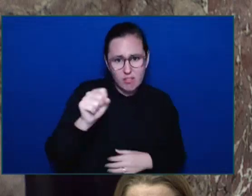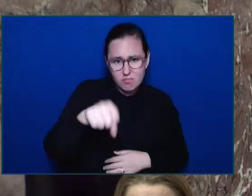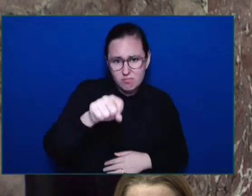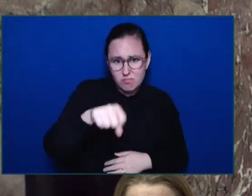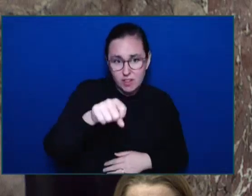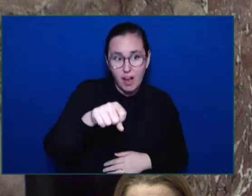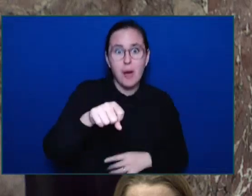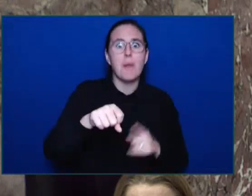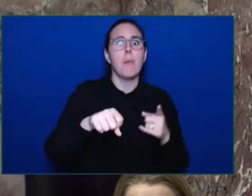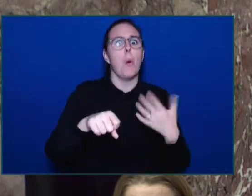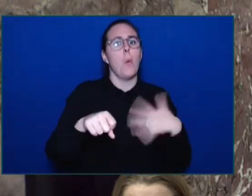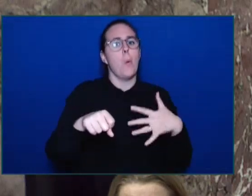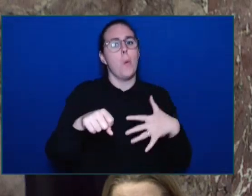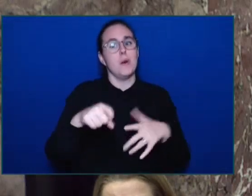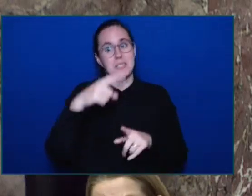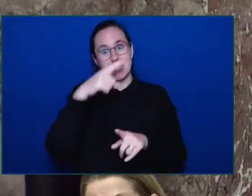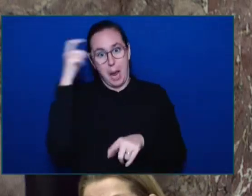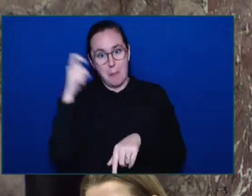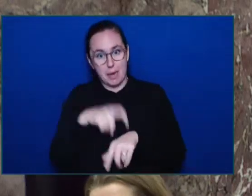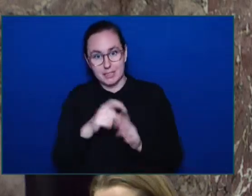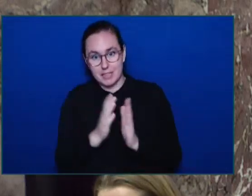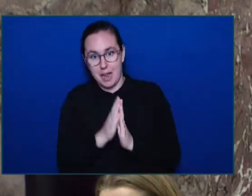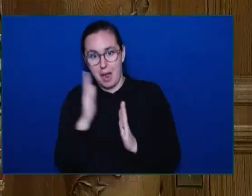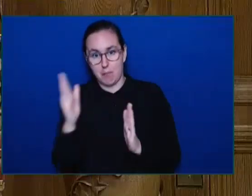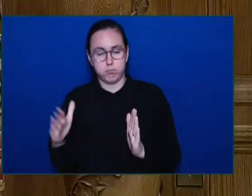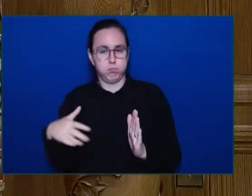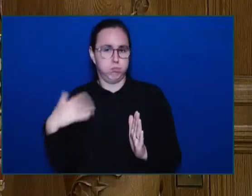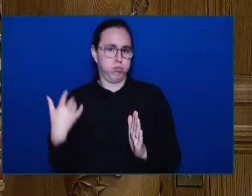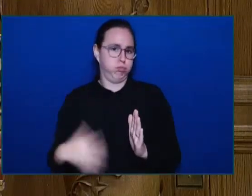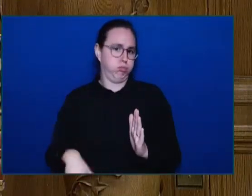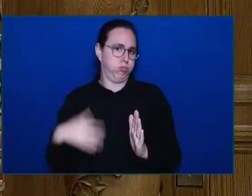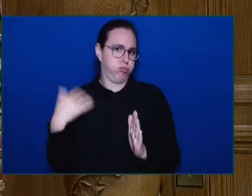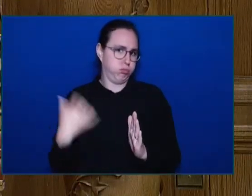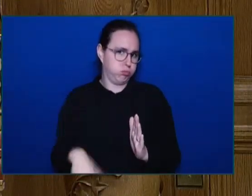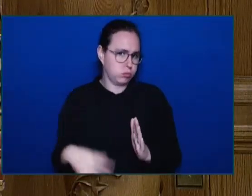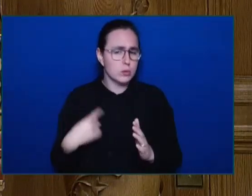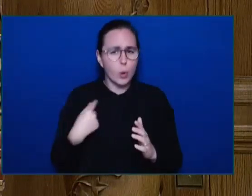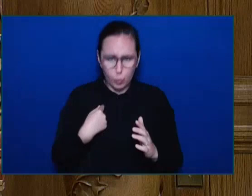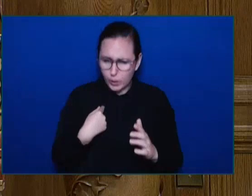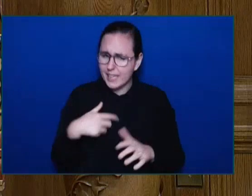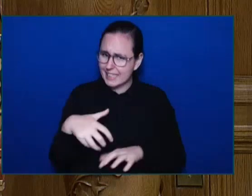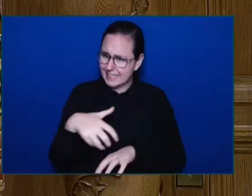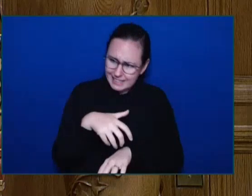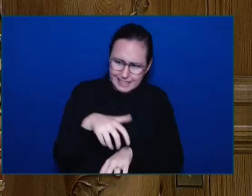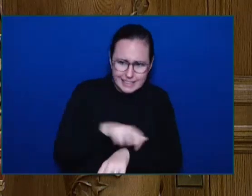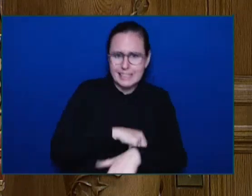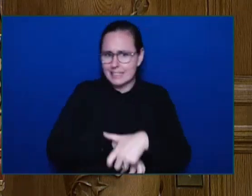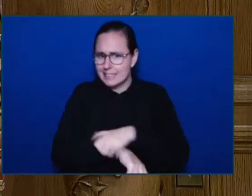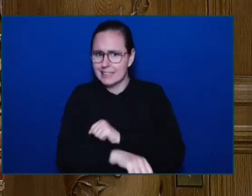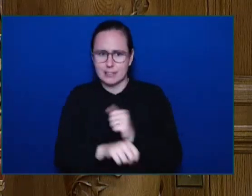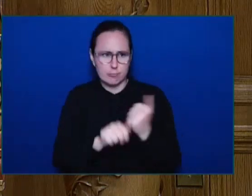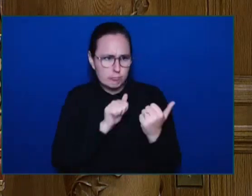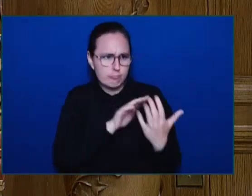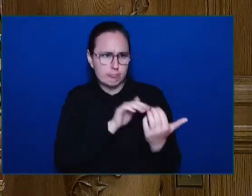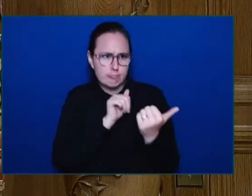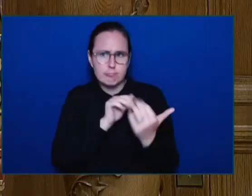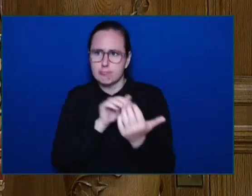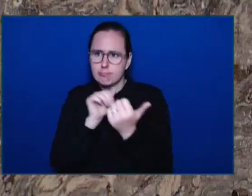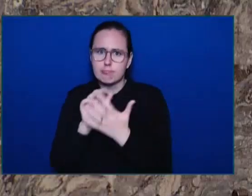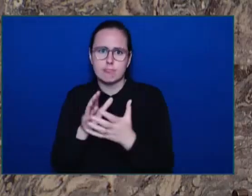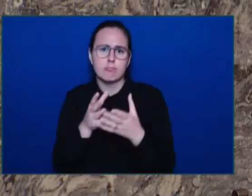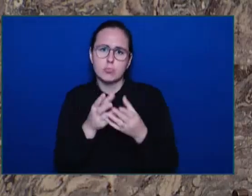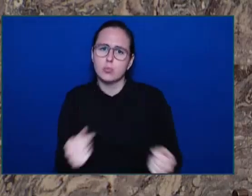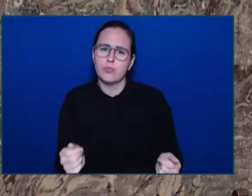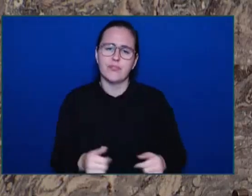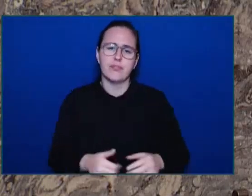every front to deal with it. Member for Surrey White Rock. Thank you, Mr. Speaker. When it comes to